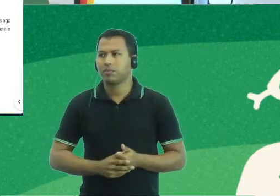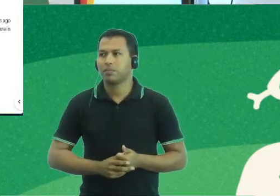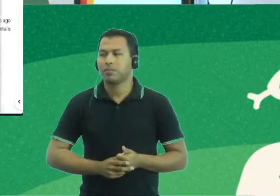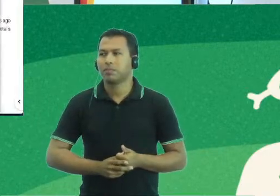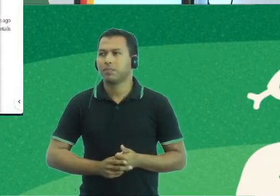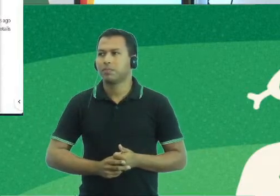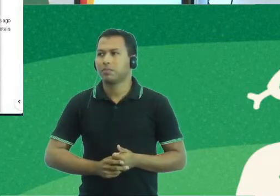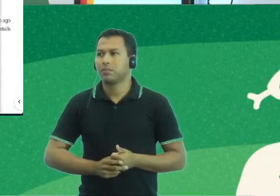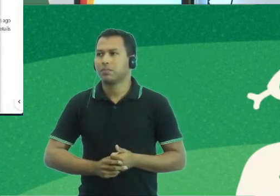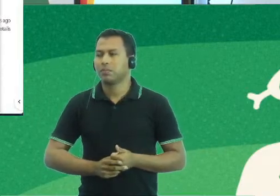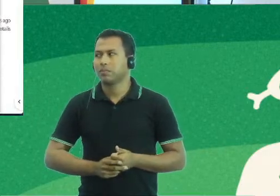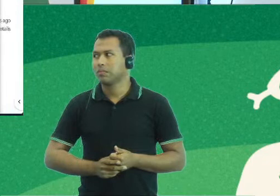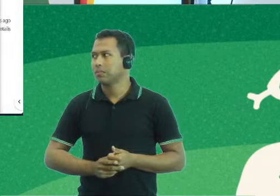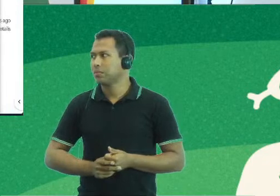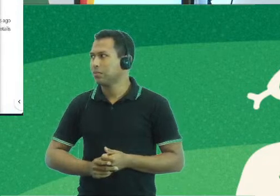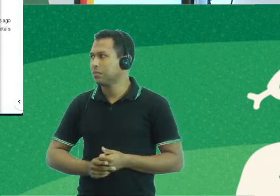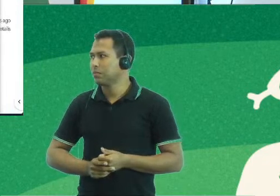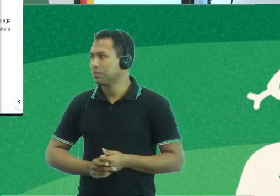Gonna send another email.